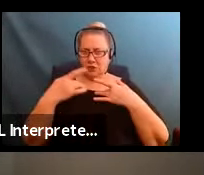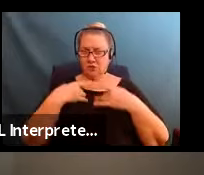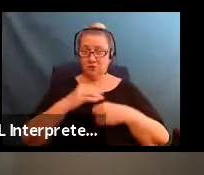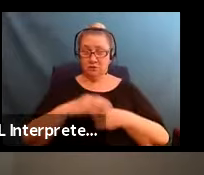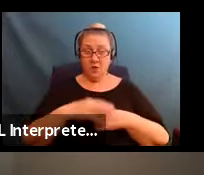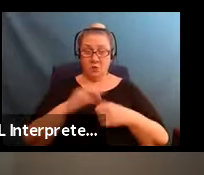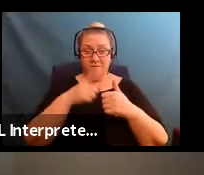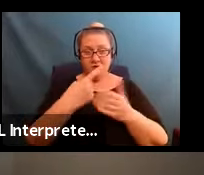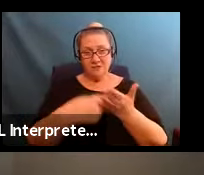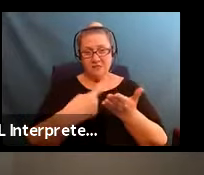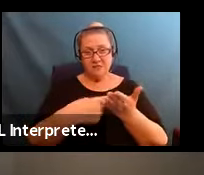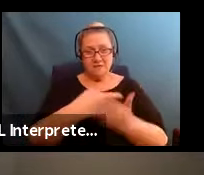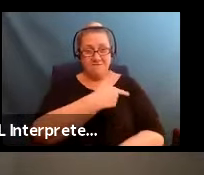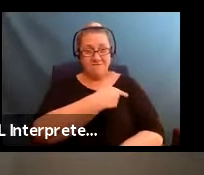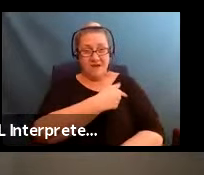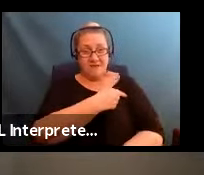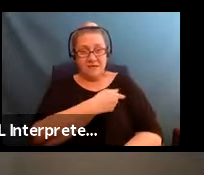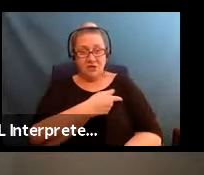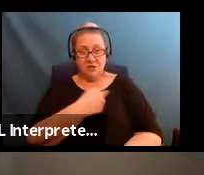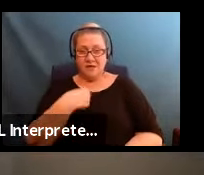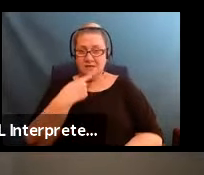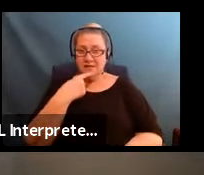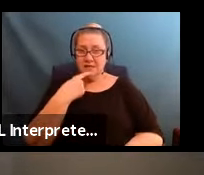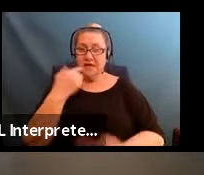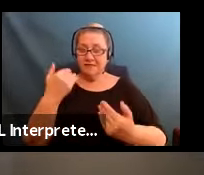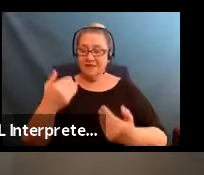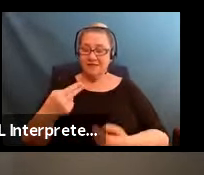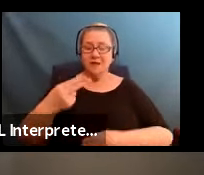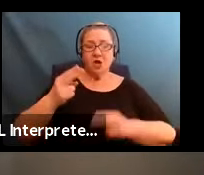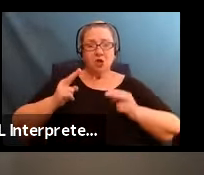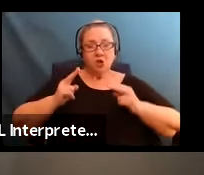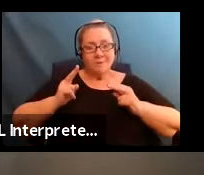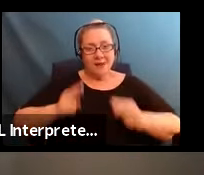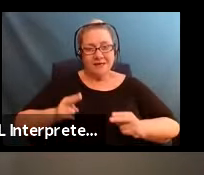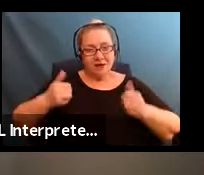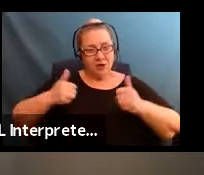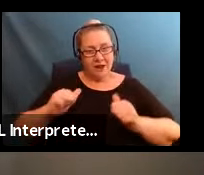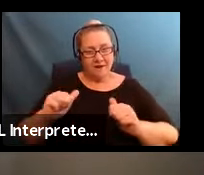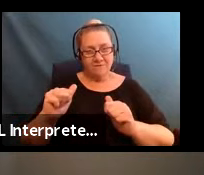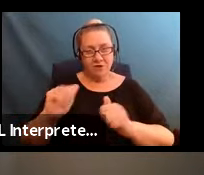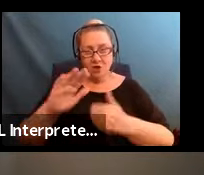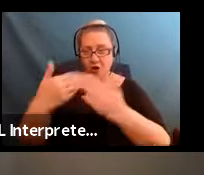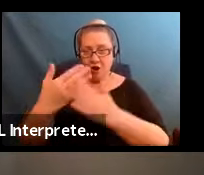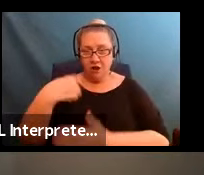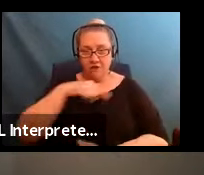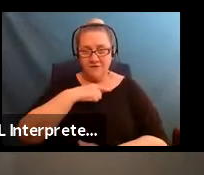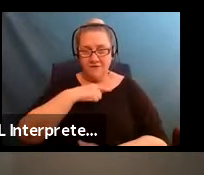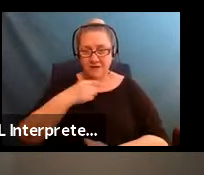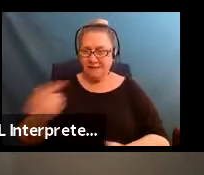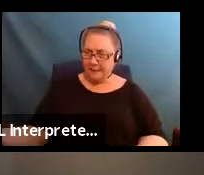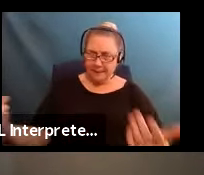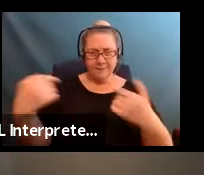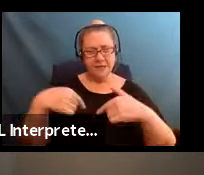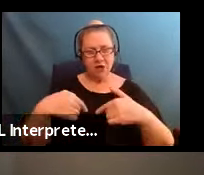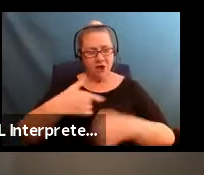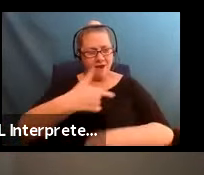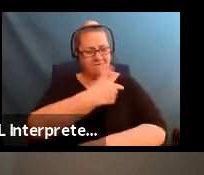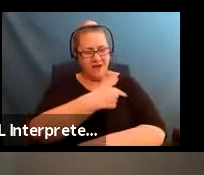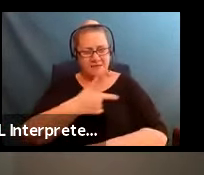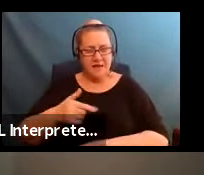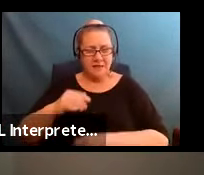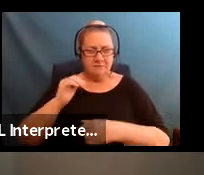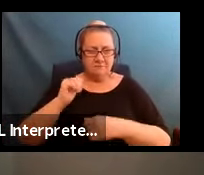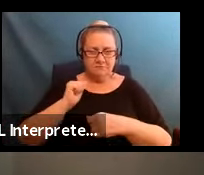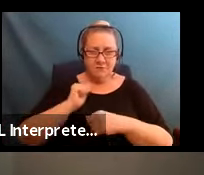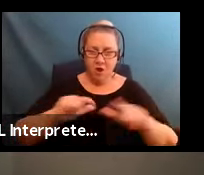people, one of the things I said was, this is our humanitarian effort for the century, right? We all need to come in here and get people vaccinated. But the reality